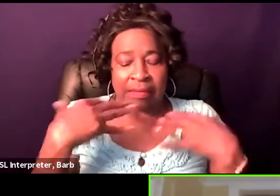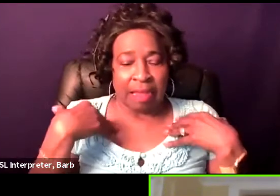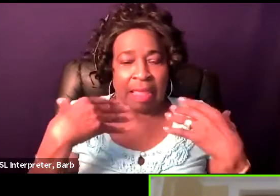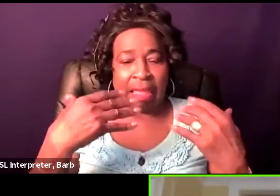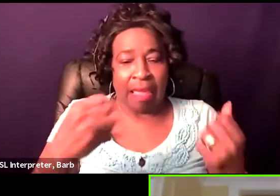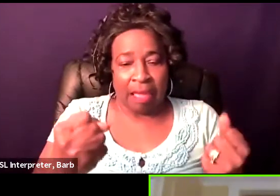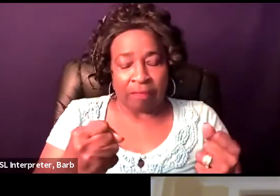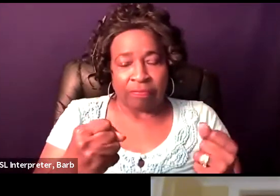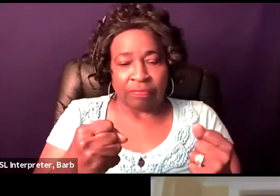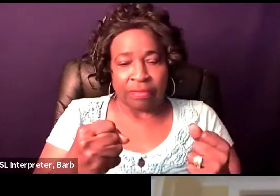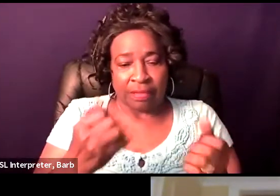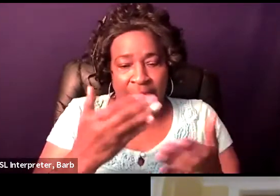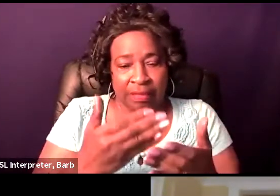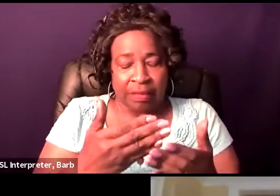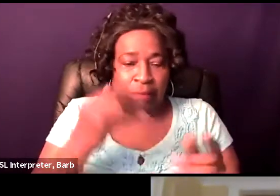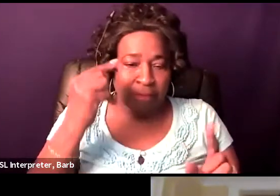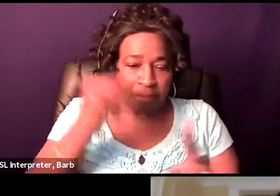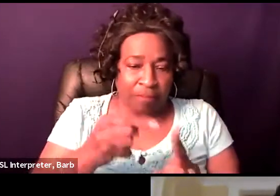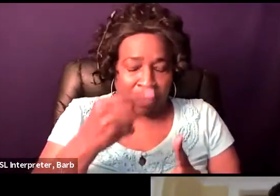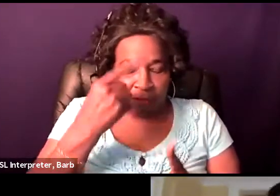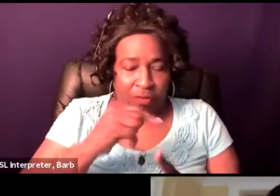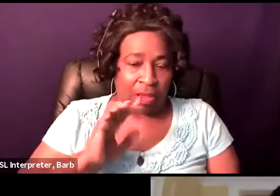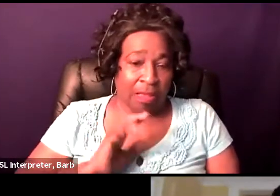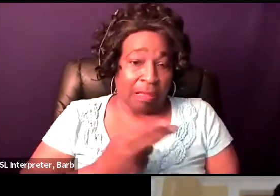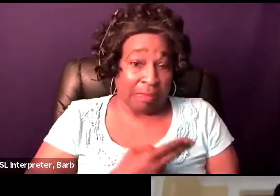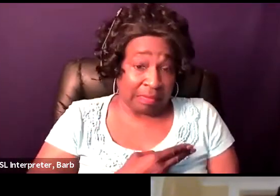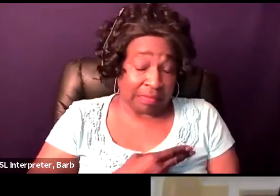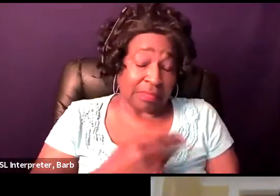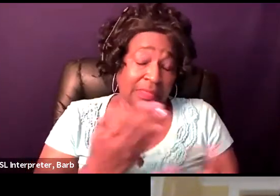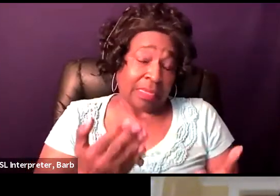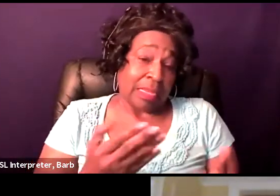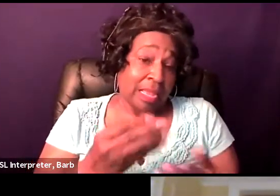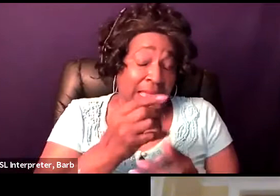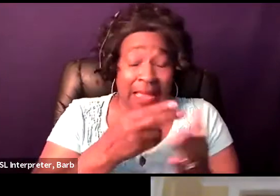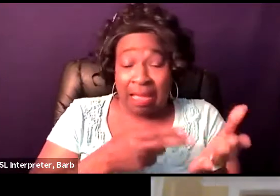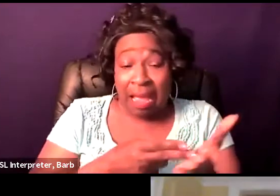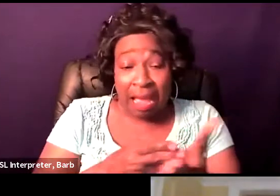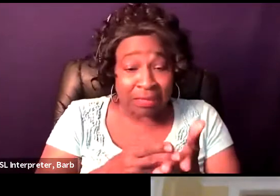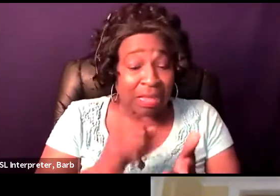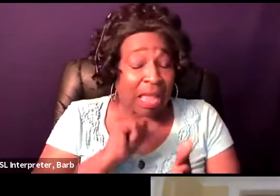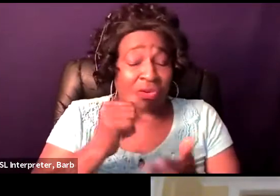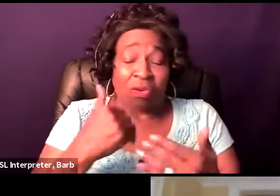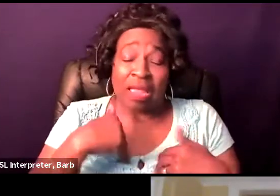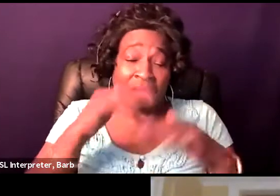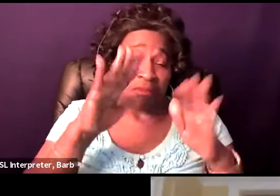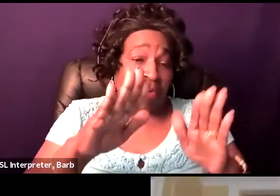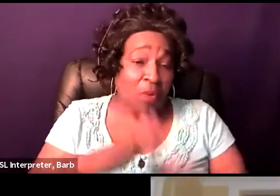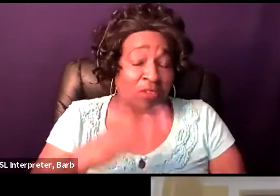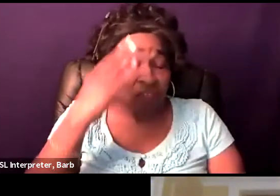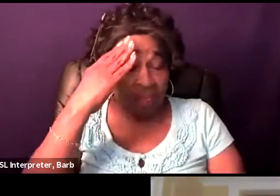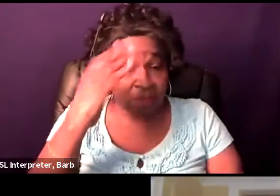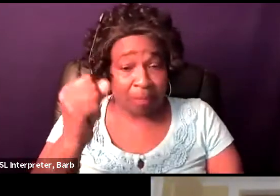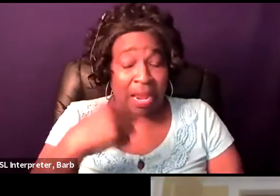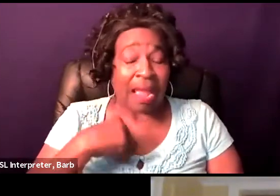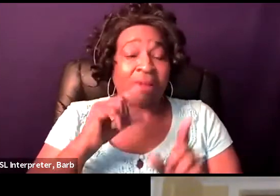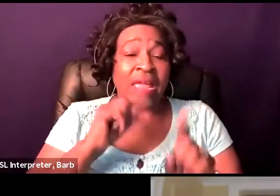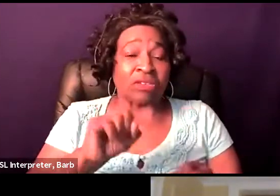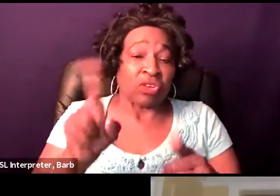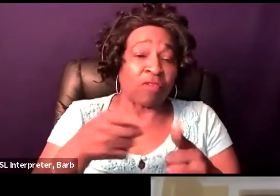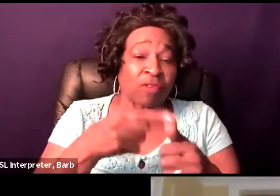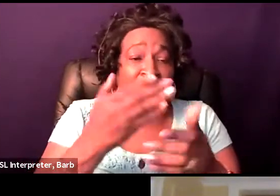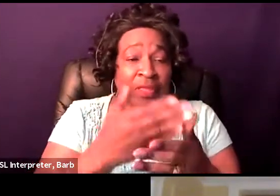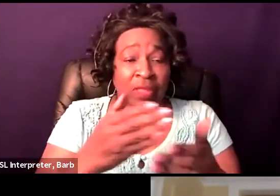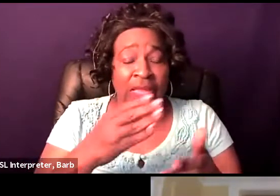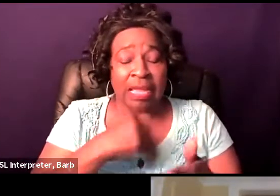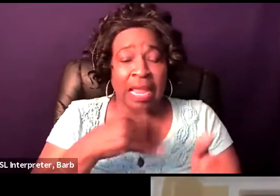this. Yeah. So I'll tell you now, I don't have a great memory. So I'm going to answer the first thing, and then I'm going to ask you to